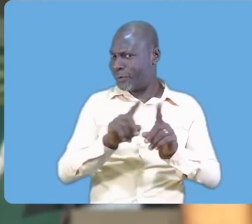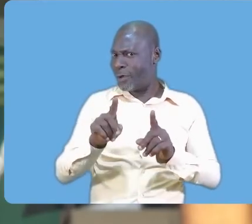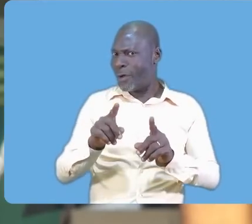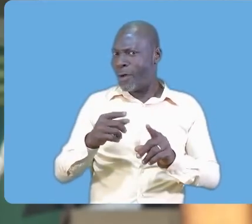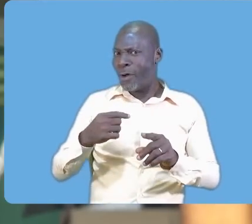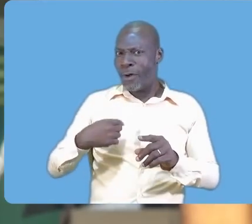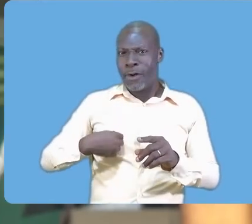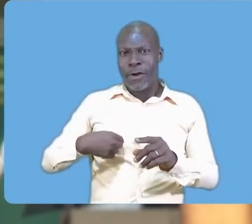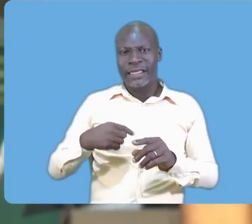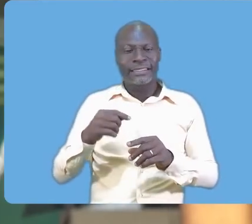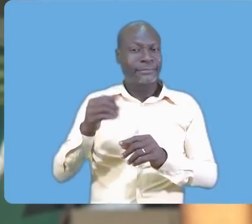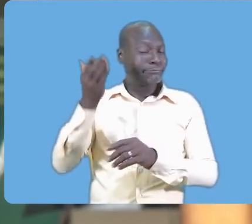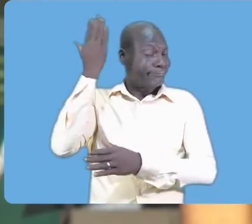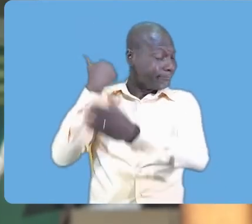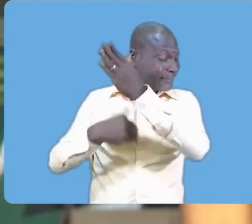since